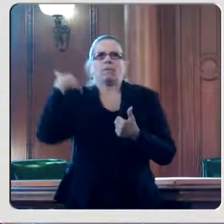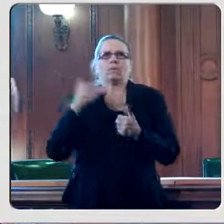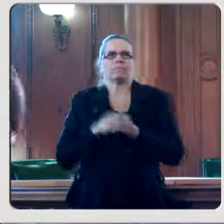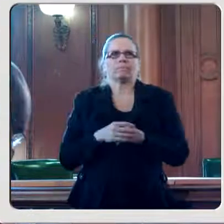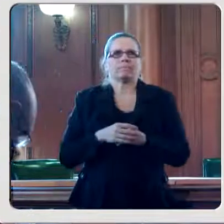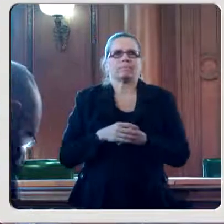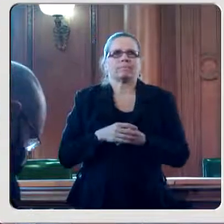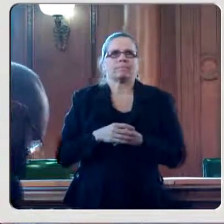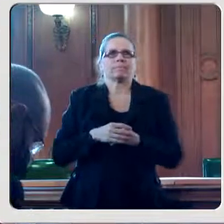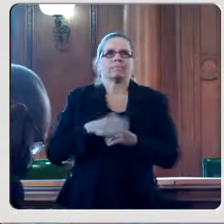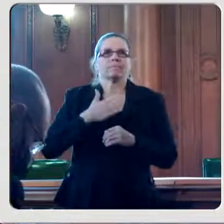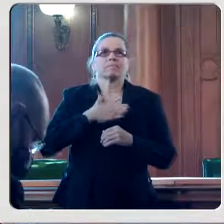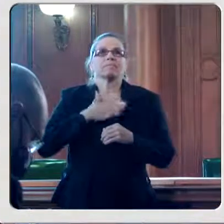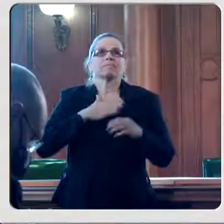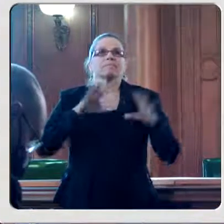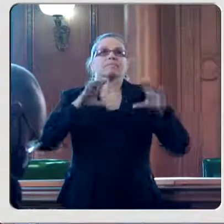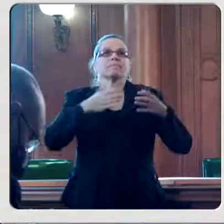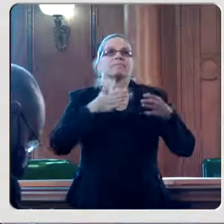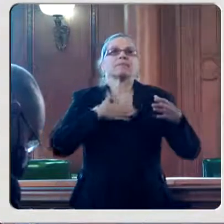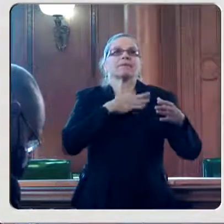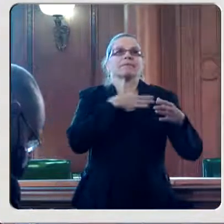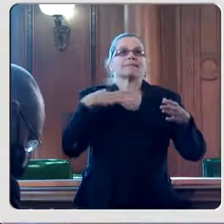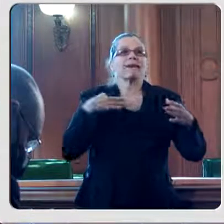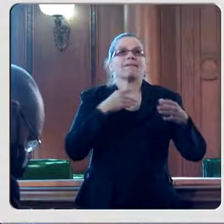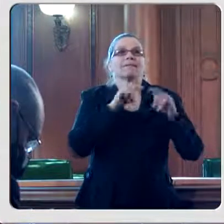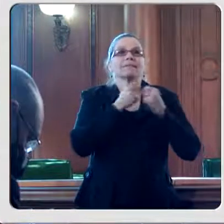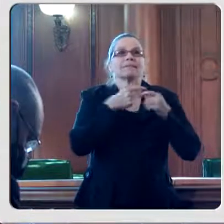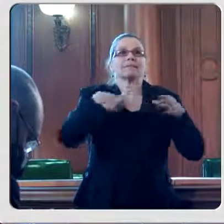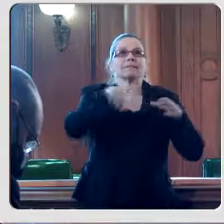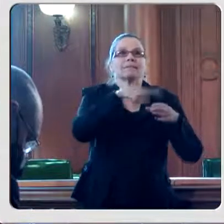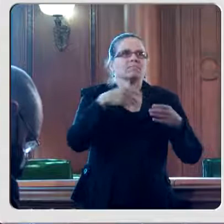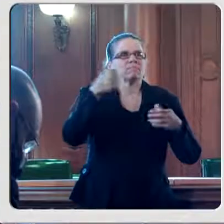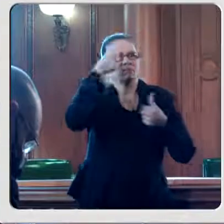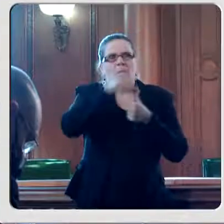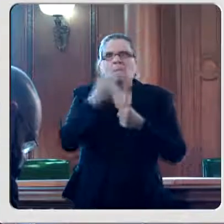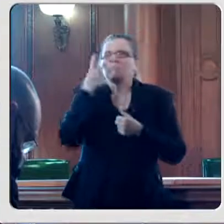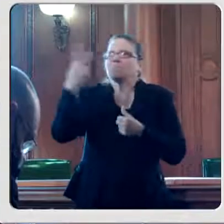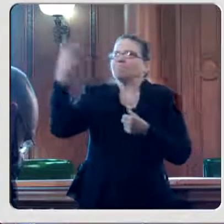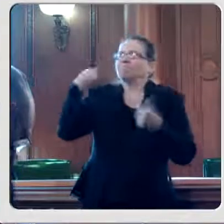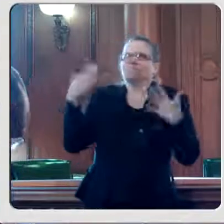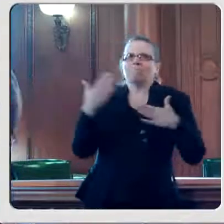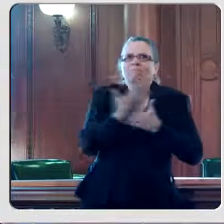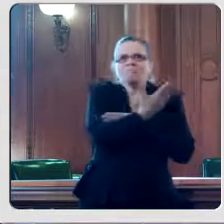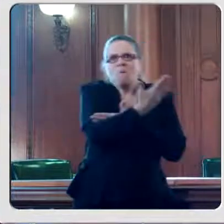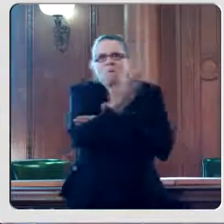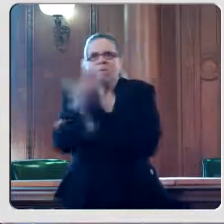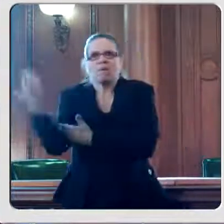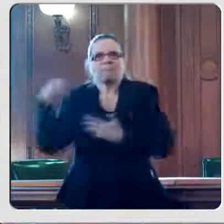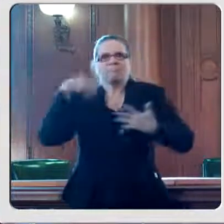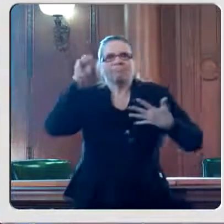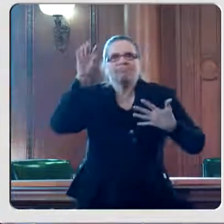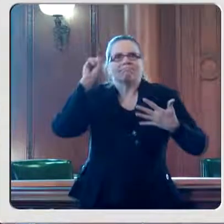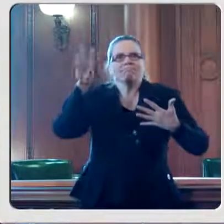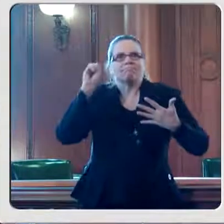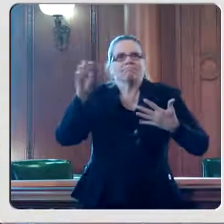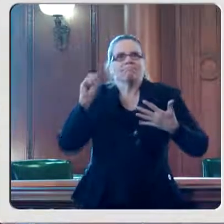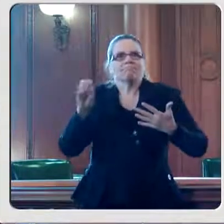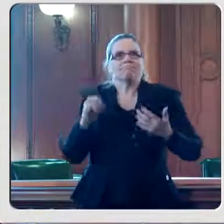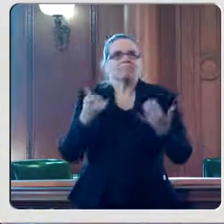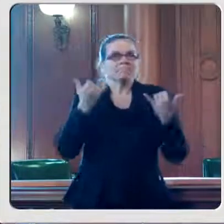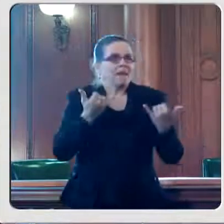We're getting there. There is progress. And I think the balancing of the testing and the vaccine coming